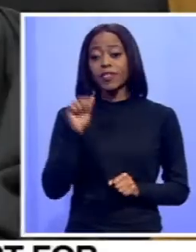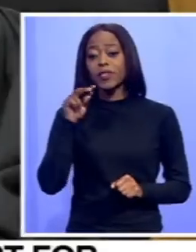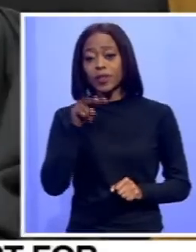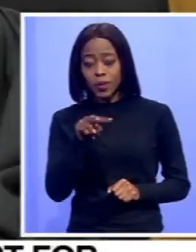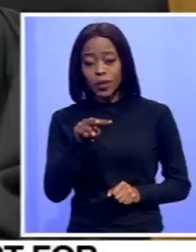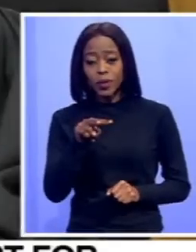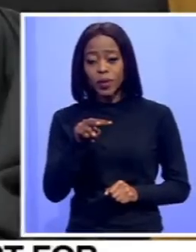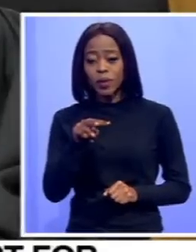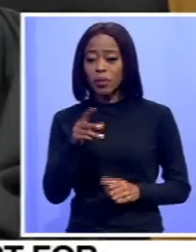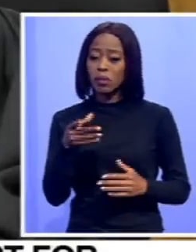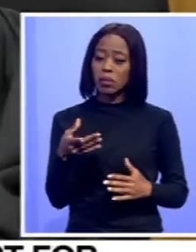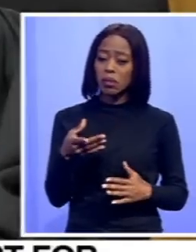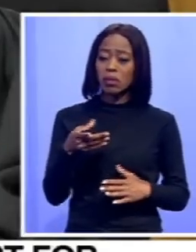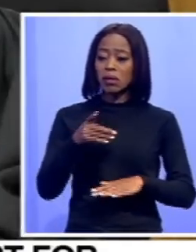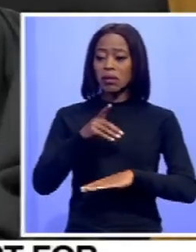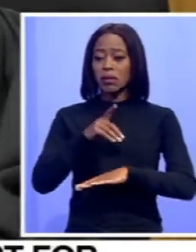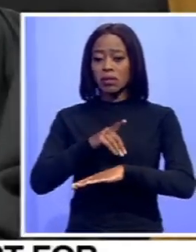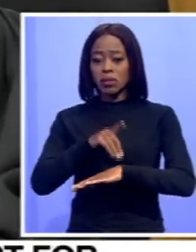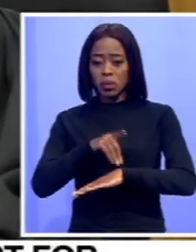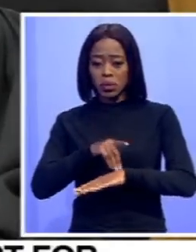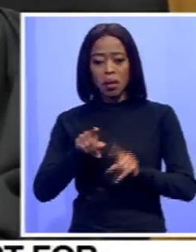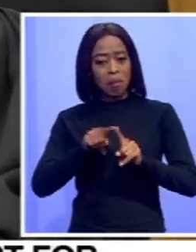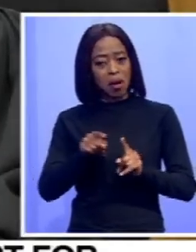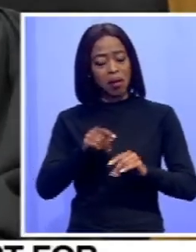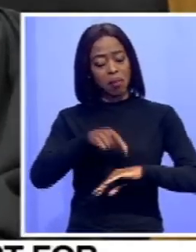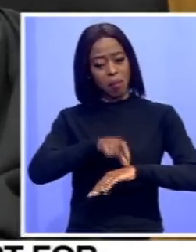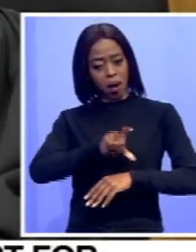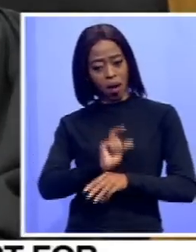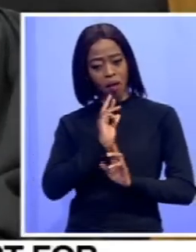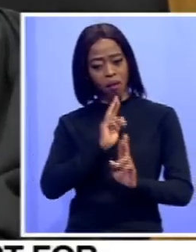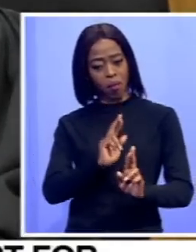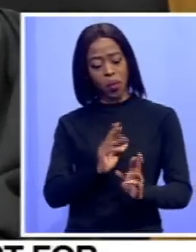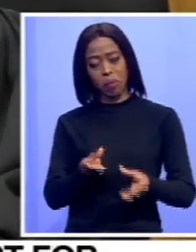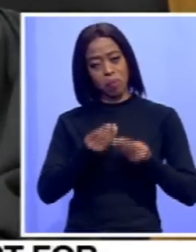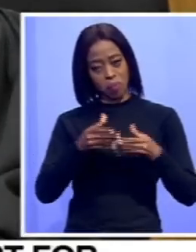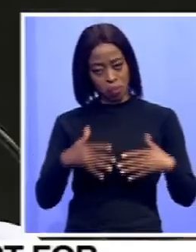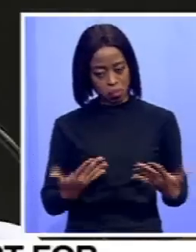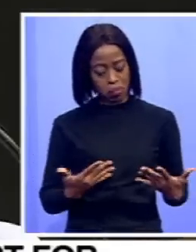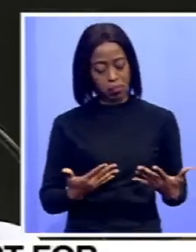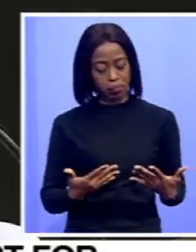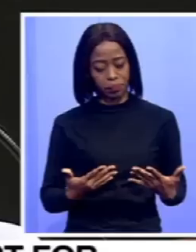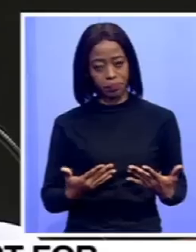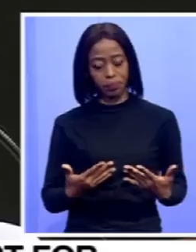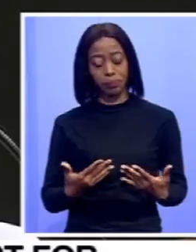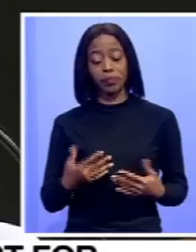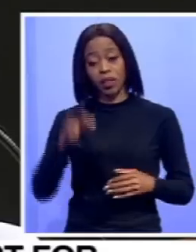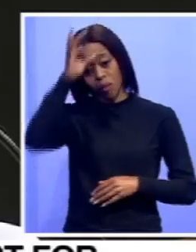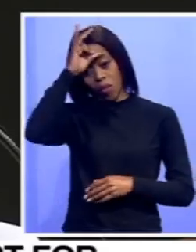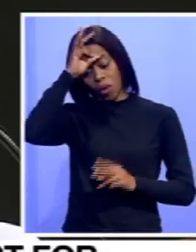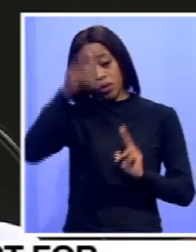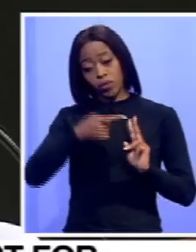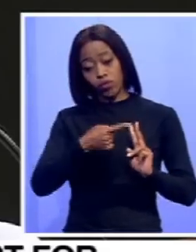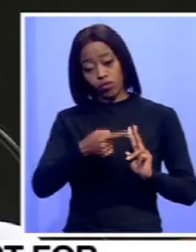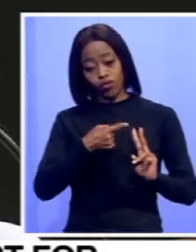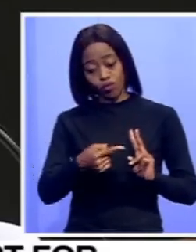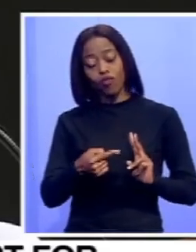but did not have any visible injuries, so he did not obtain a medical report. Sub 30. Constables Mashelo and Mokobe and General Zulu